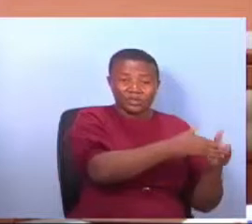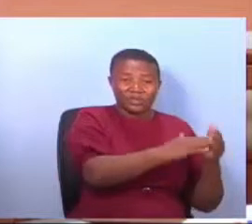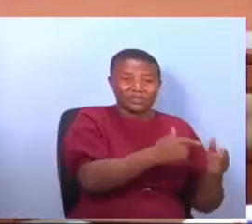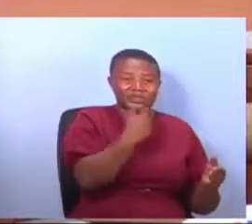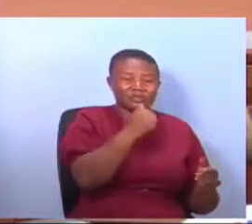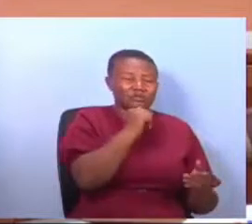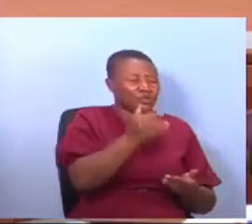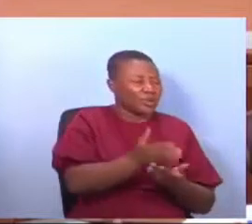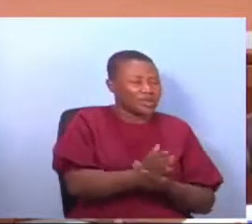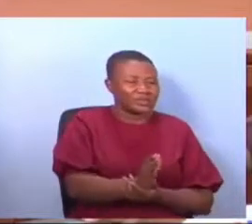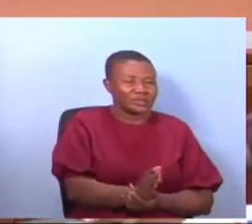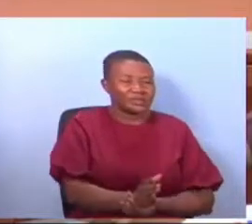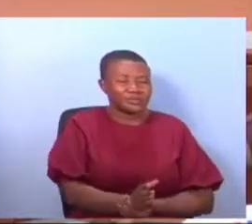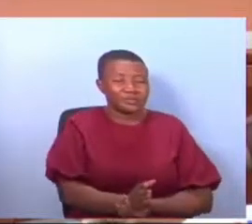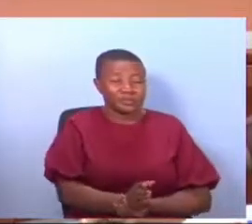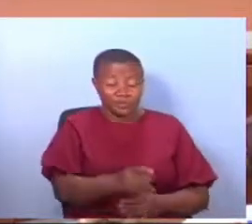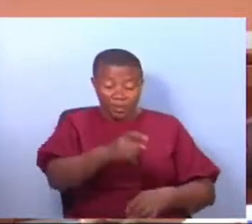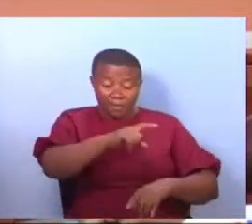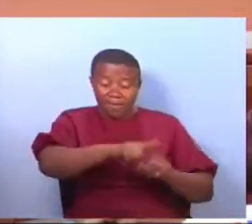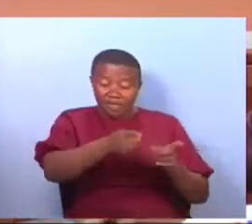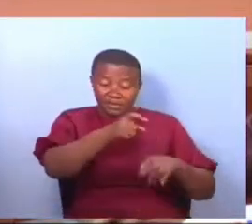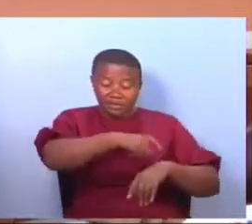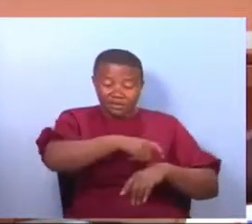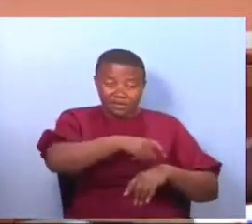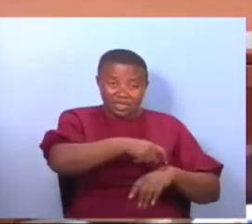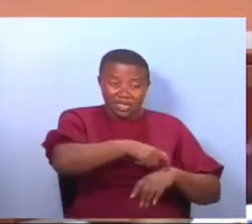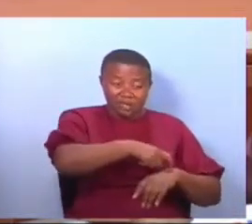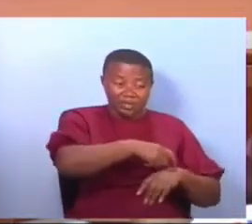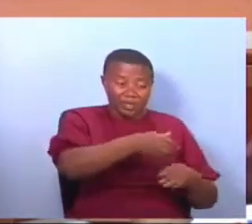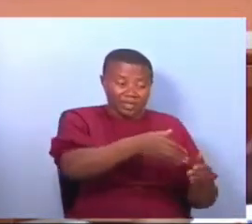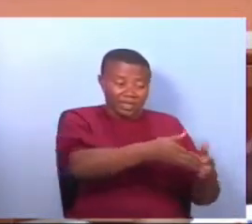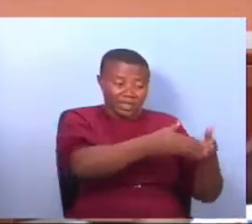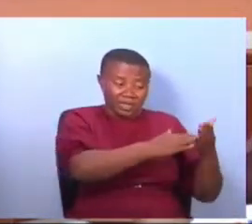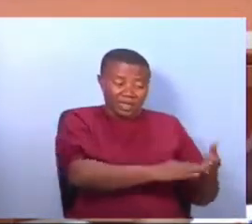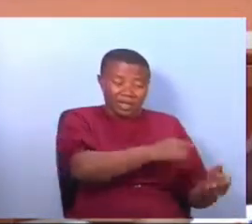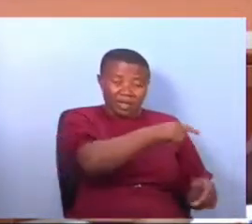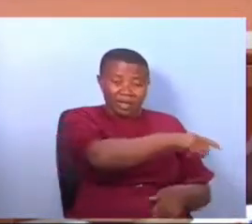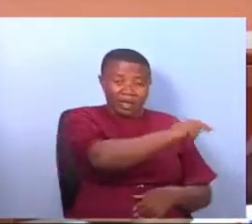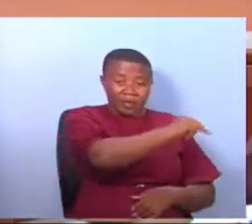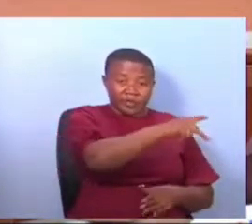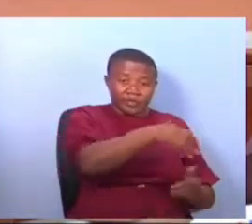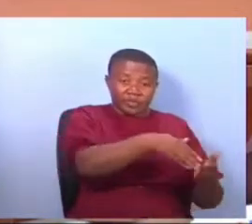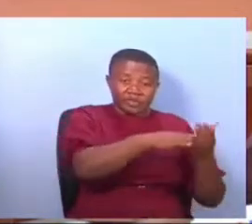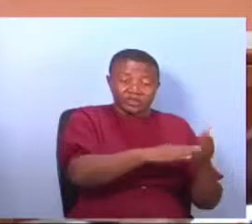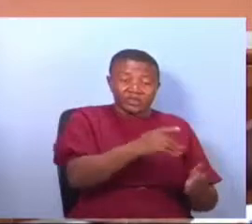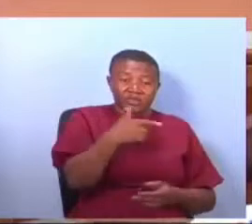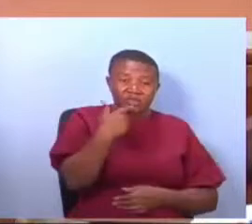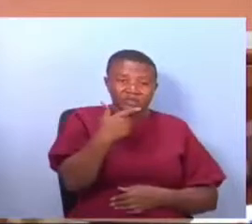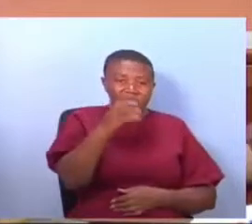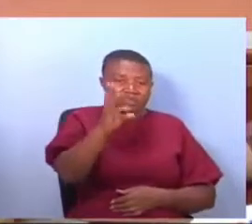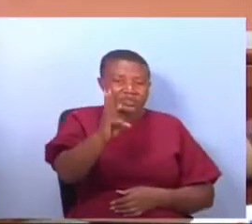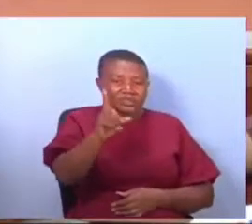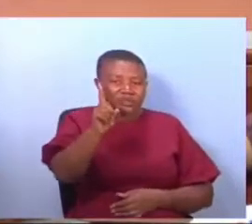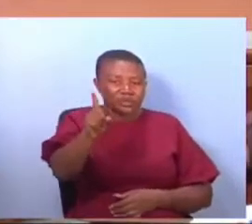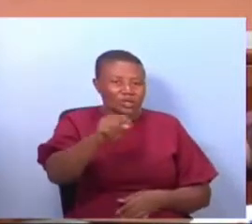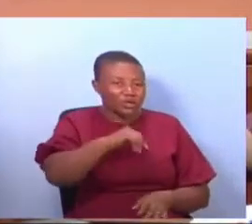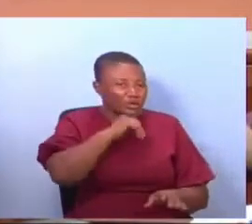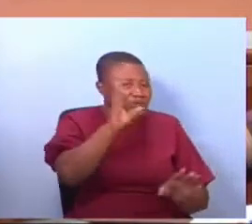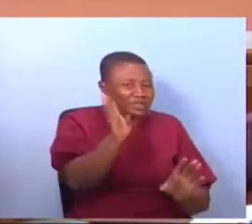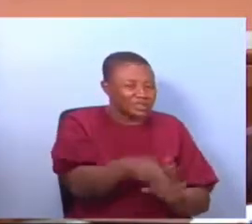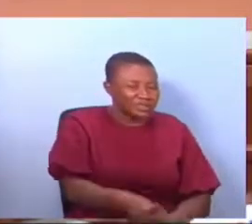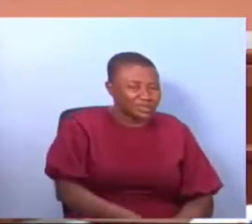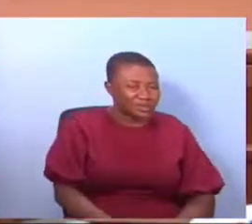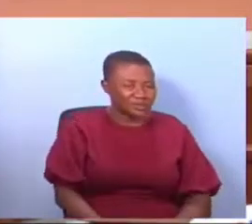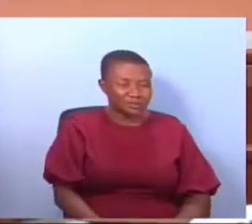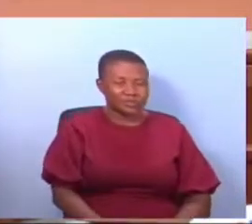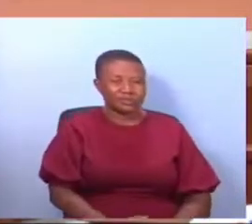As at the time the matter was raised, 61 of them were absent. And that's a statement of fact. Chief